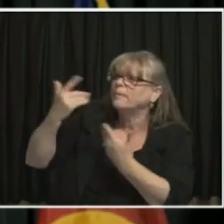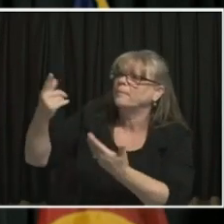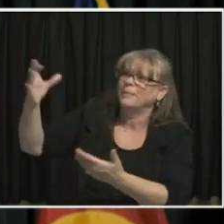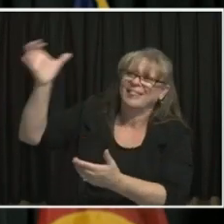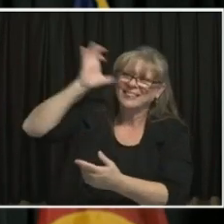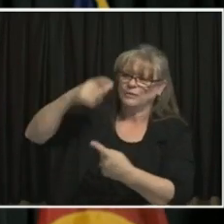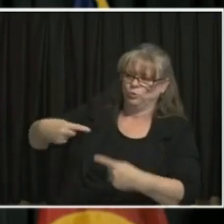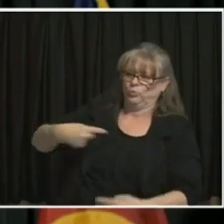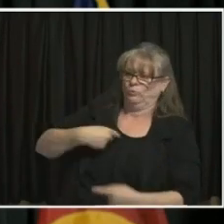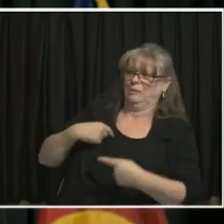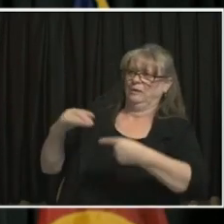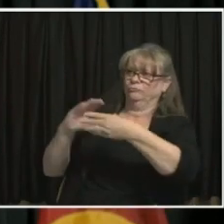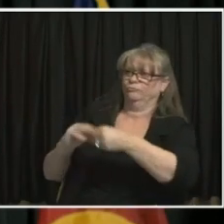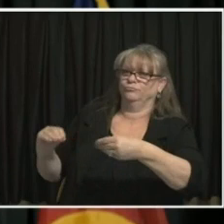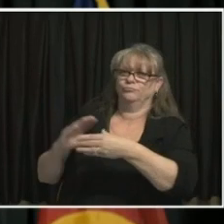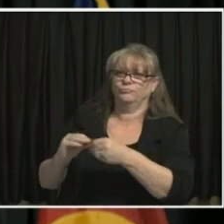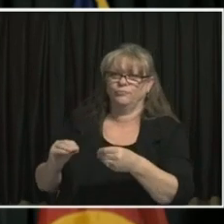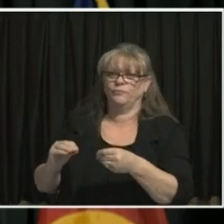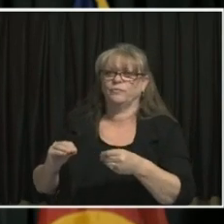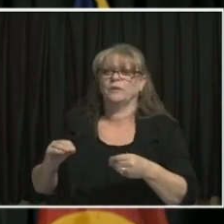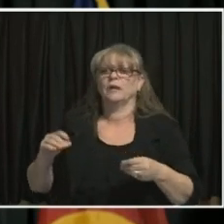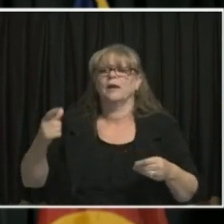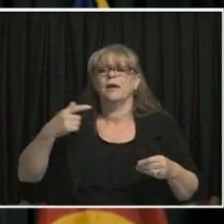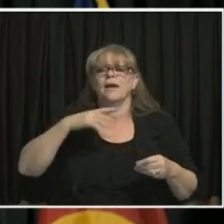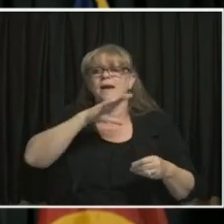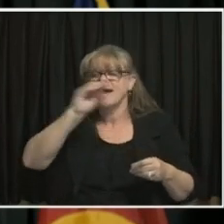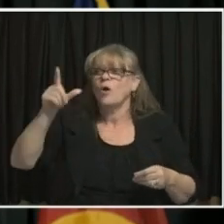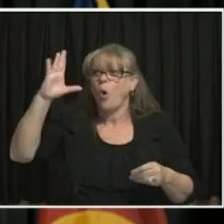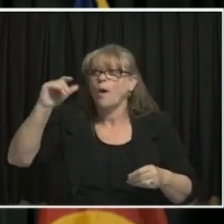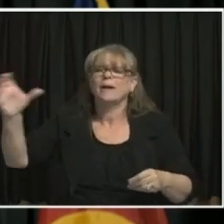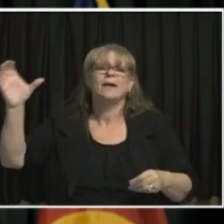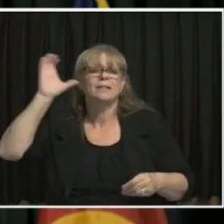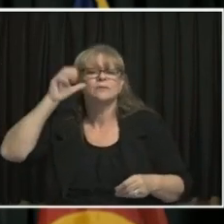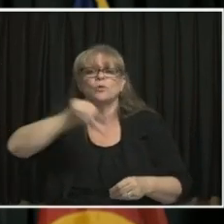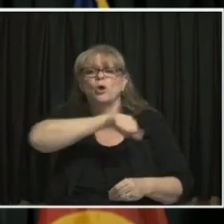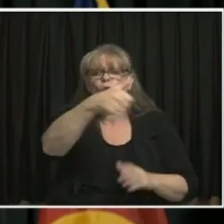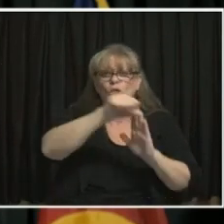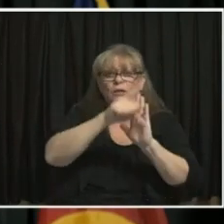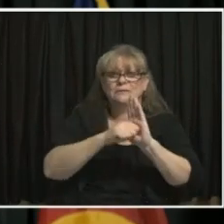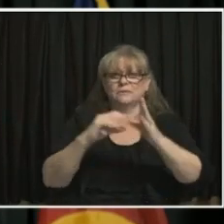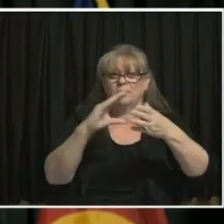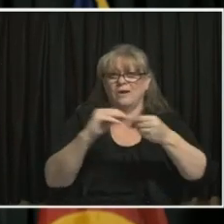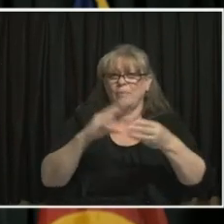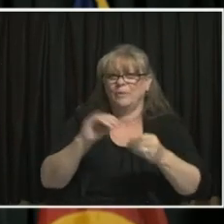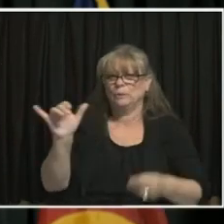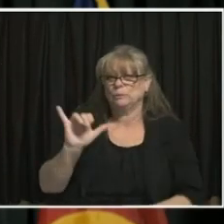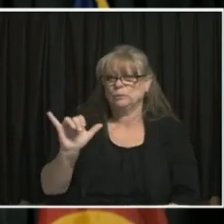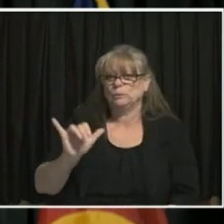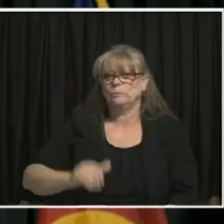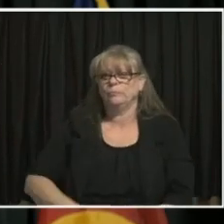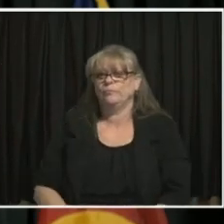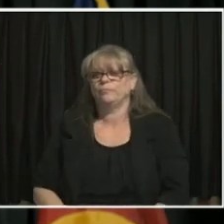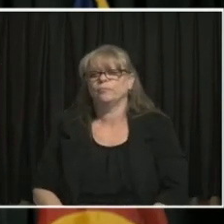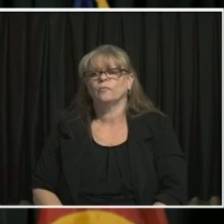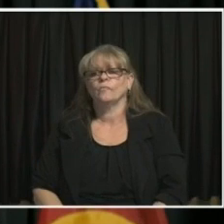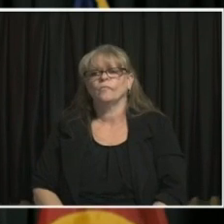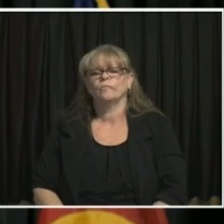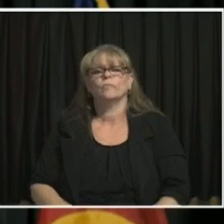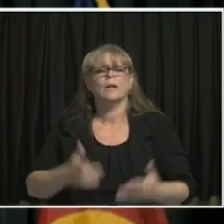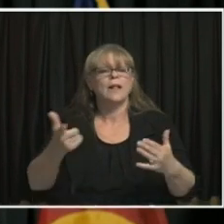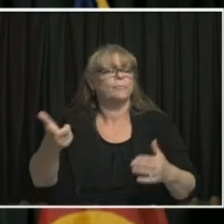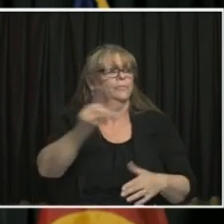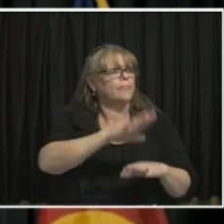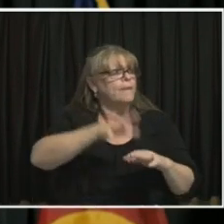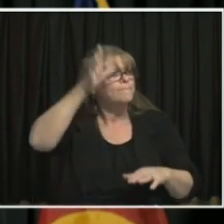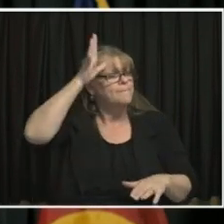Colorado. Telephone, please. Governor, this is Vinny Dalgiudice at Bloomberg News in Denver. As you noted, Tri-County